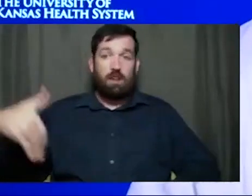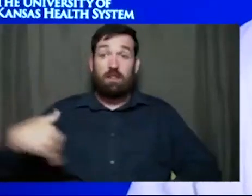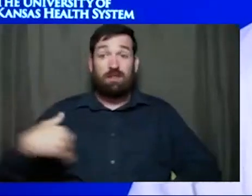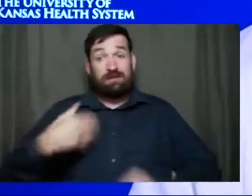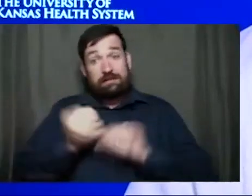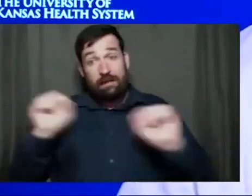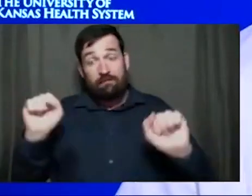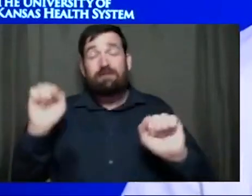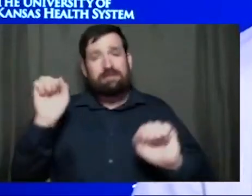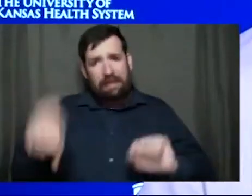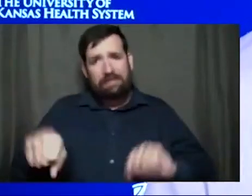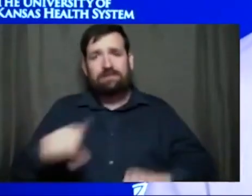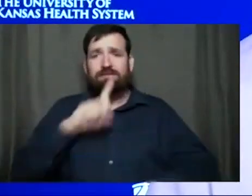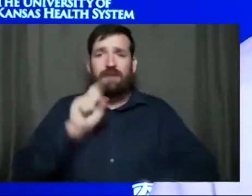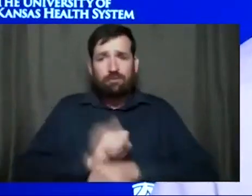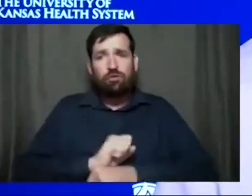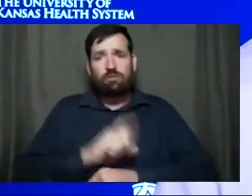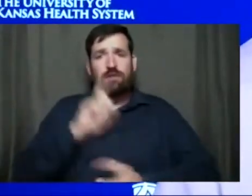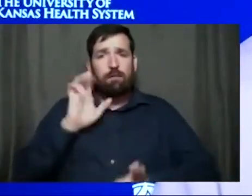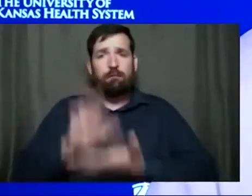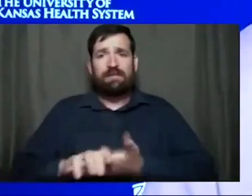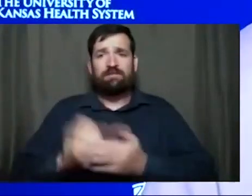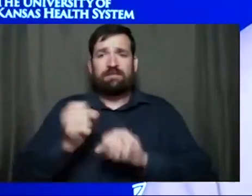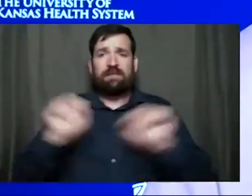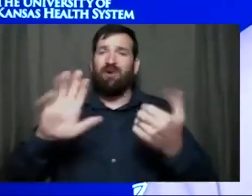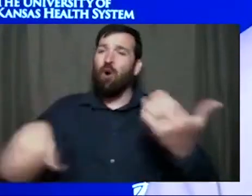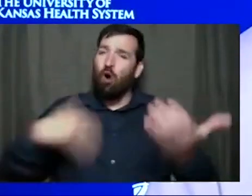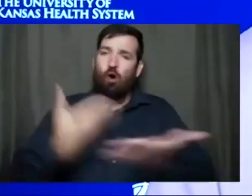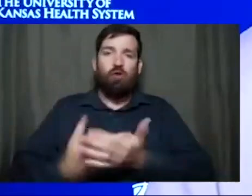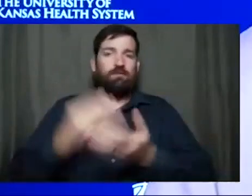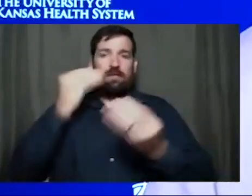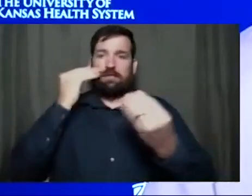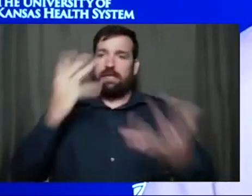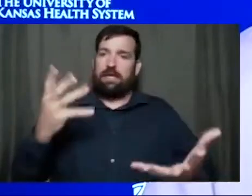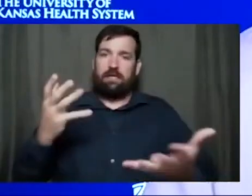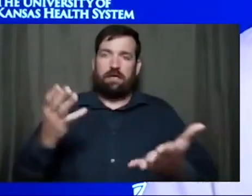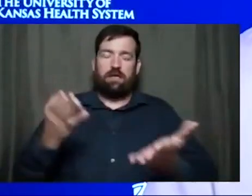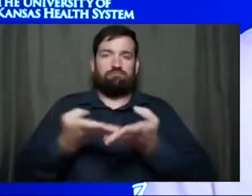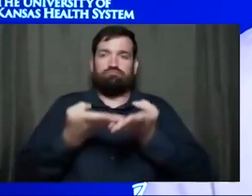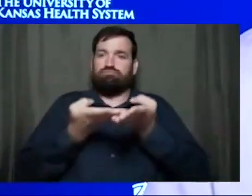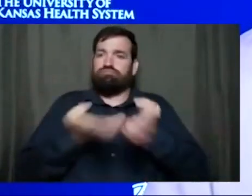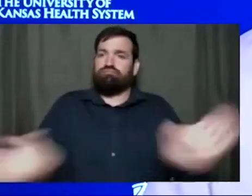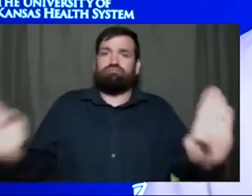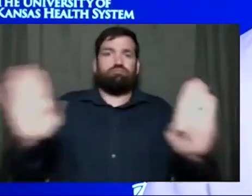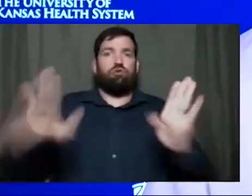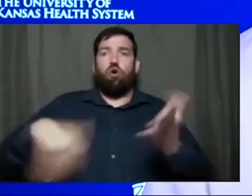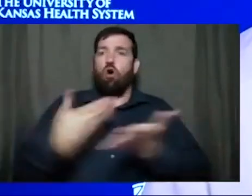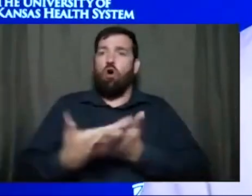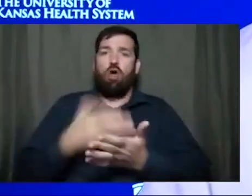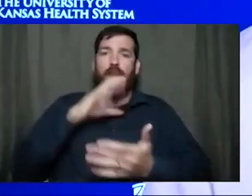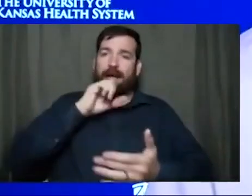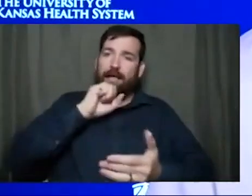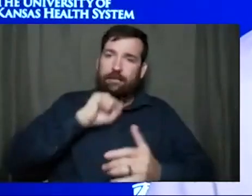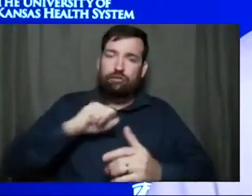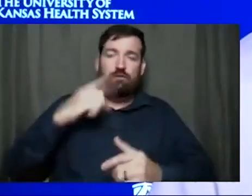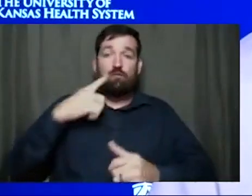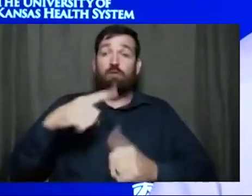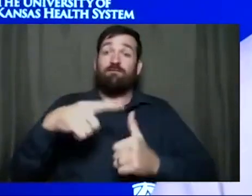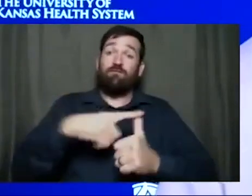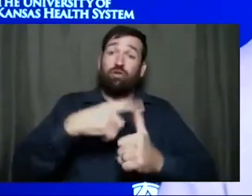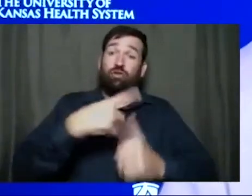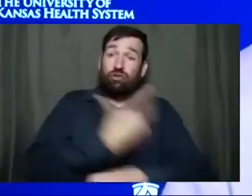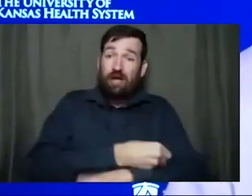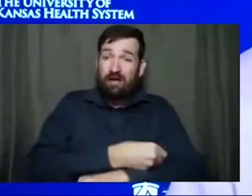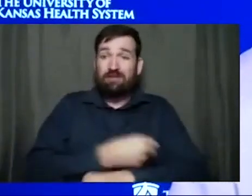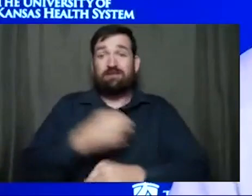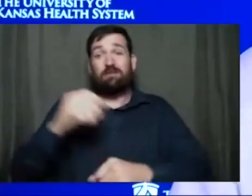Absolutely, I believe it's safe. All the data that we have across all age groups for boosters, for first shots, do show it's safe. There